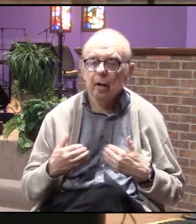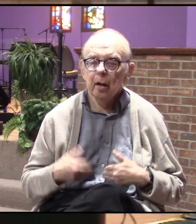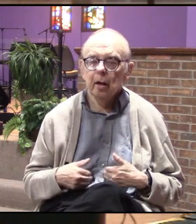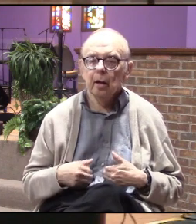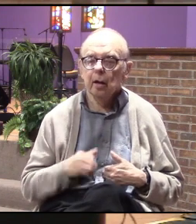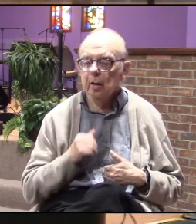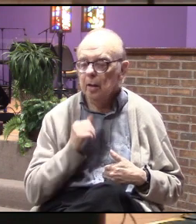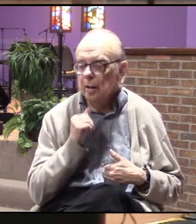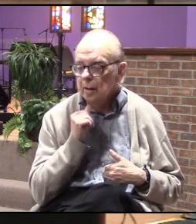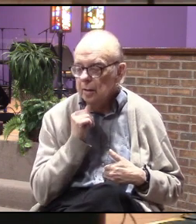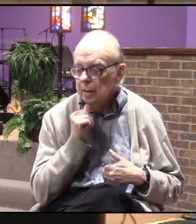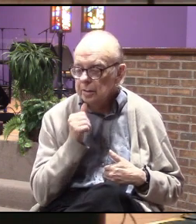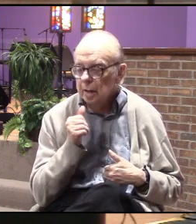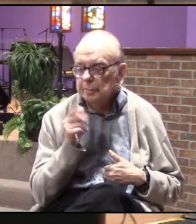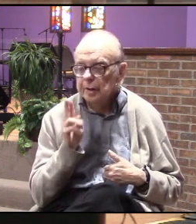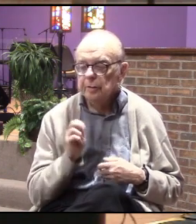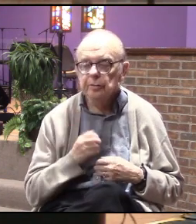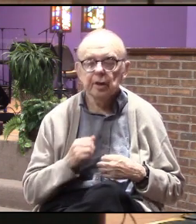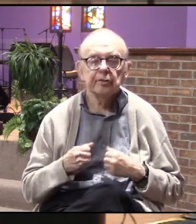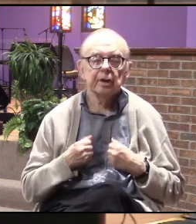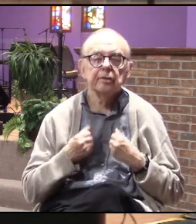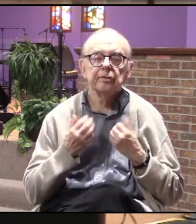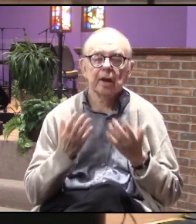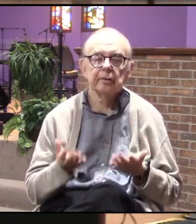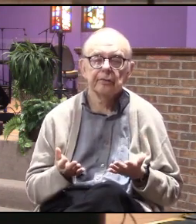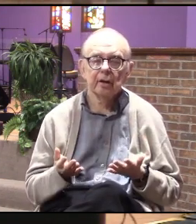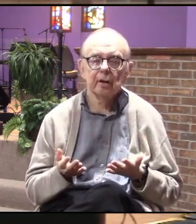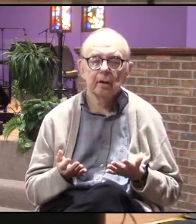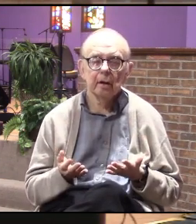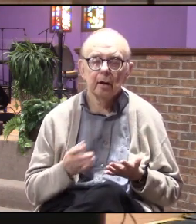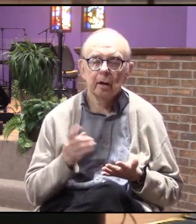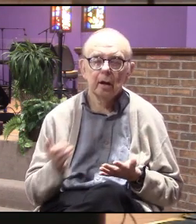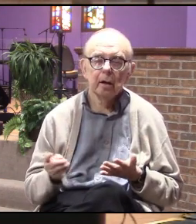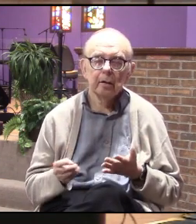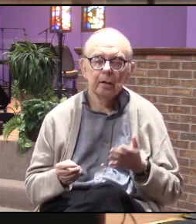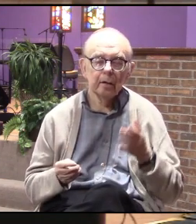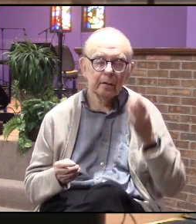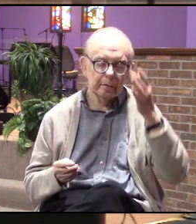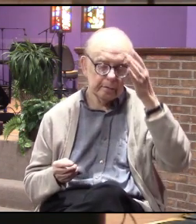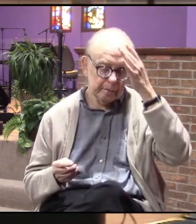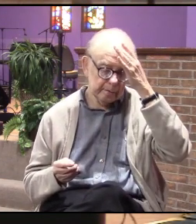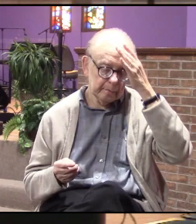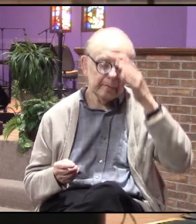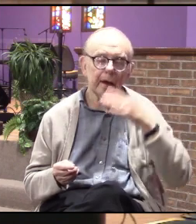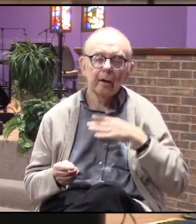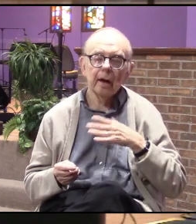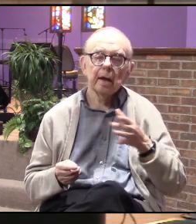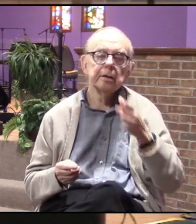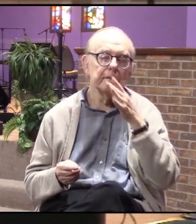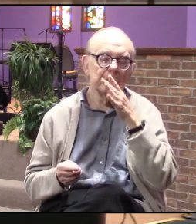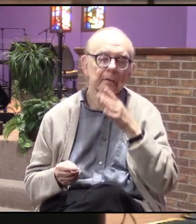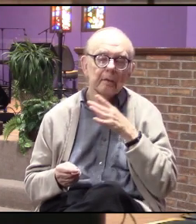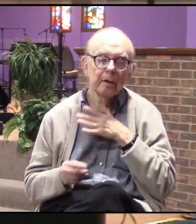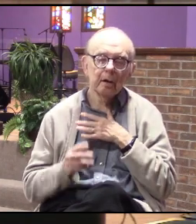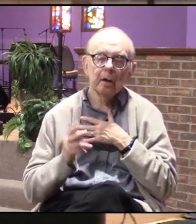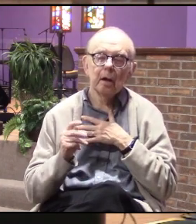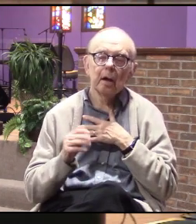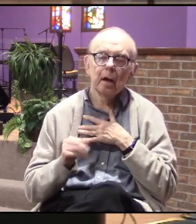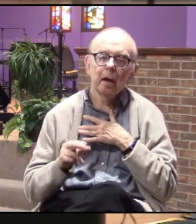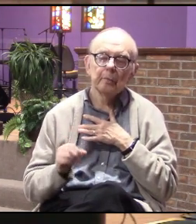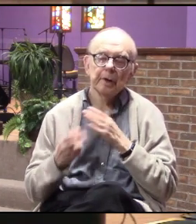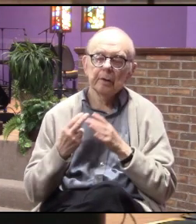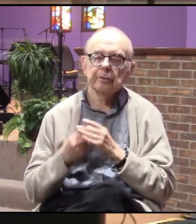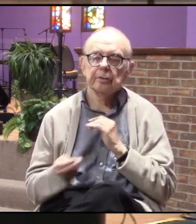were not going to be sacrificed. There was a male and a female, pairs of those